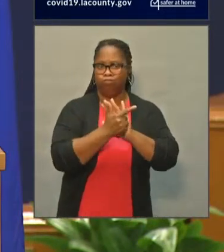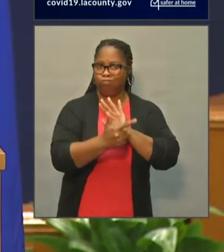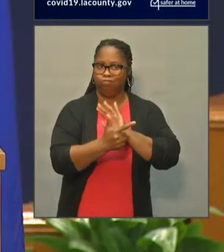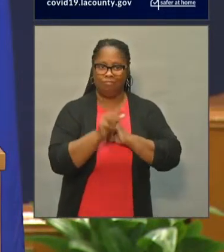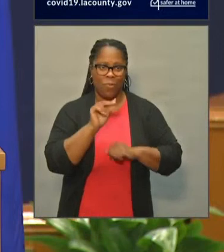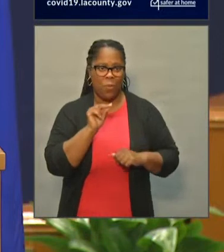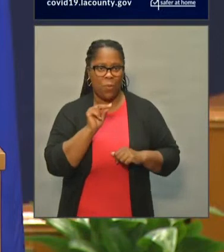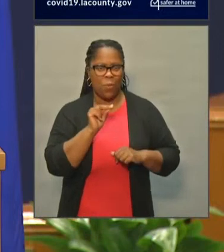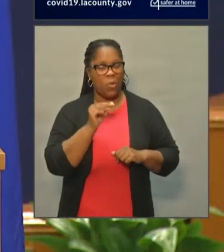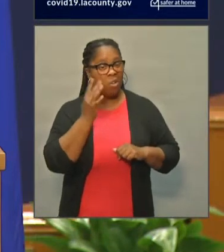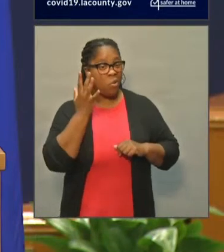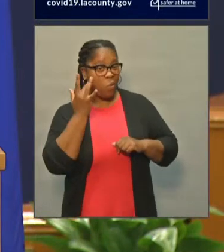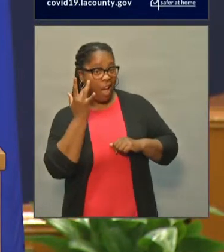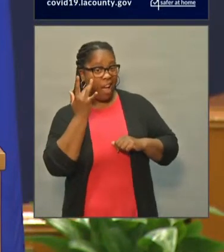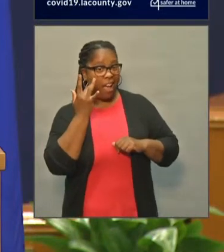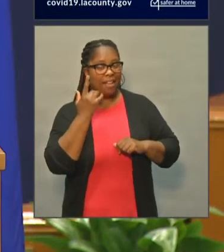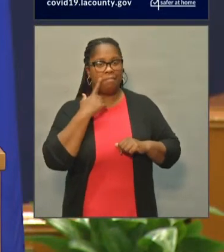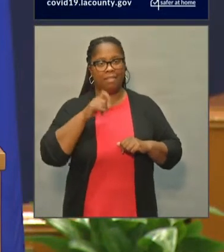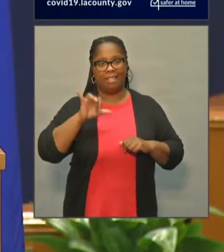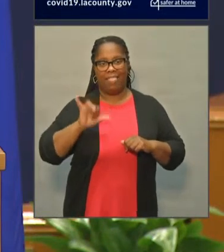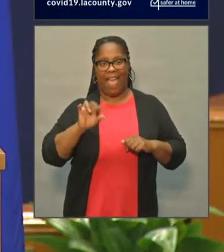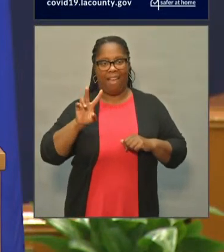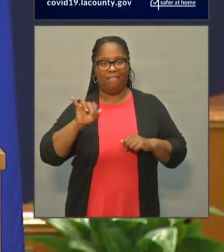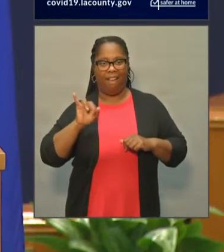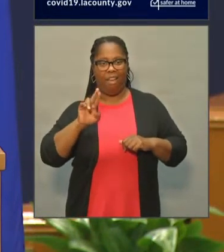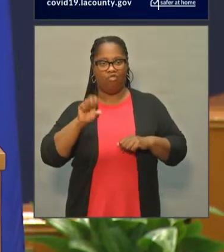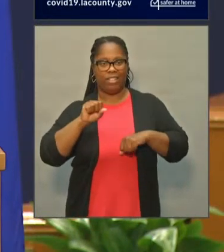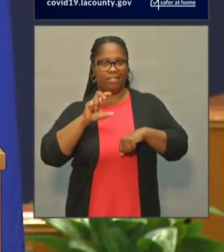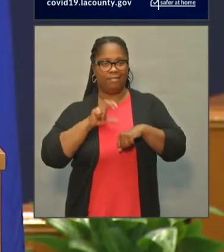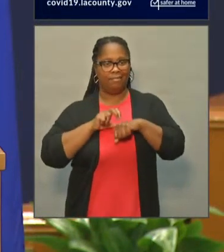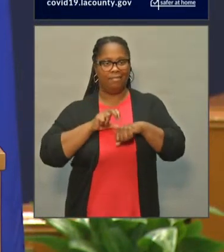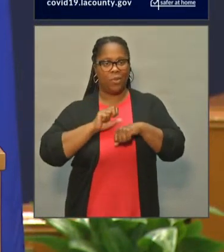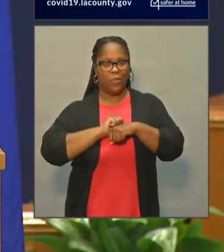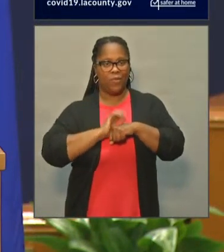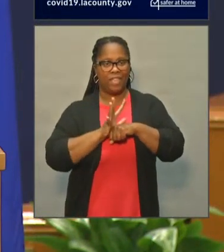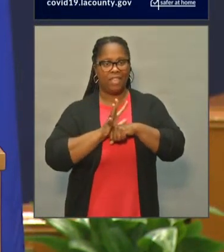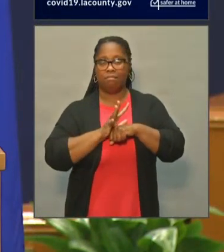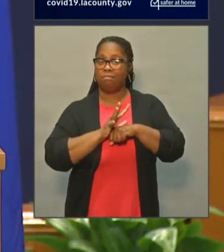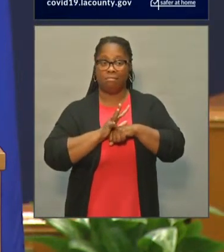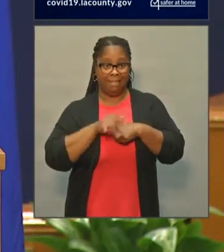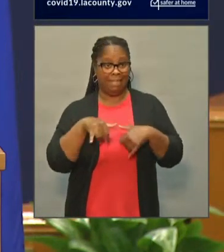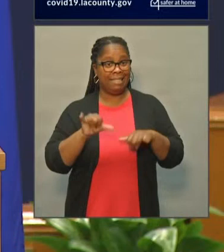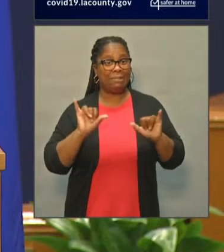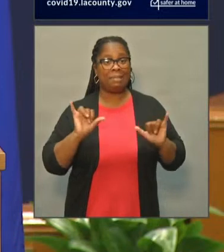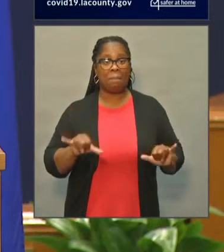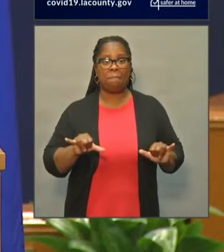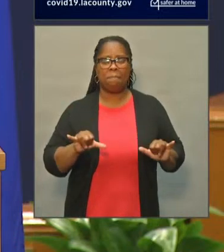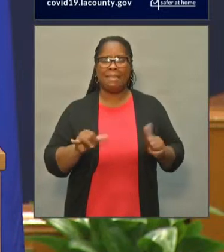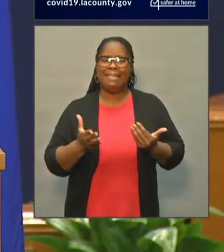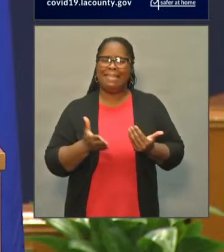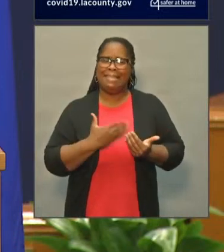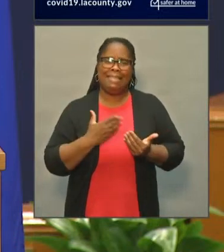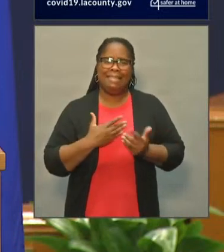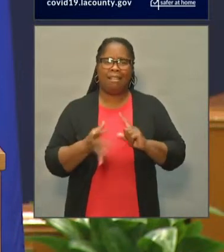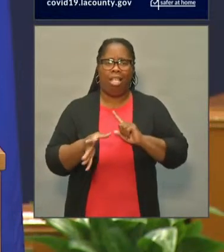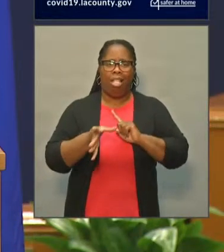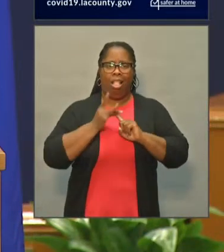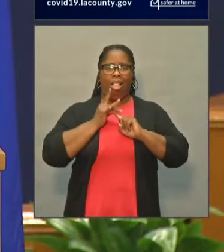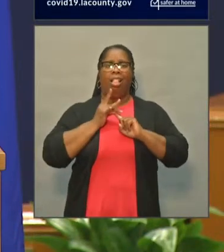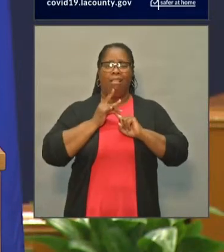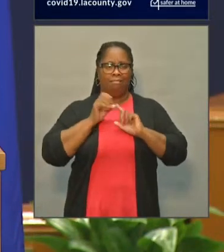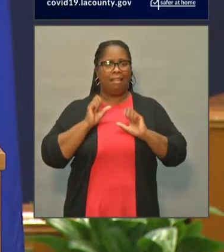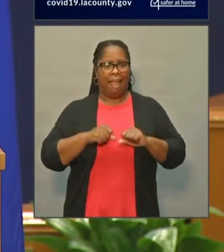is because the virus has not changed, and it's still relatively easy to become infected. We have seen